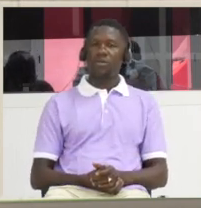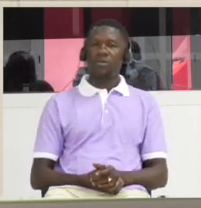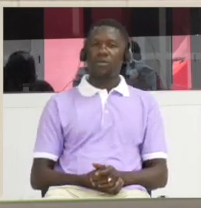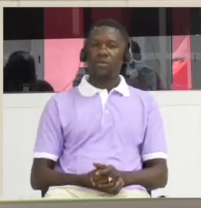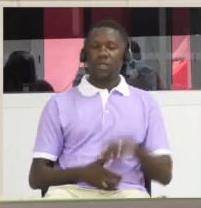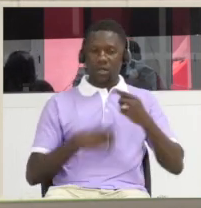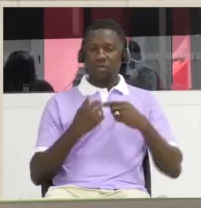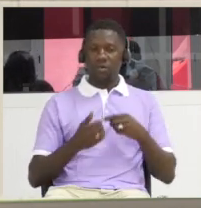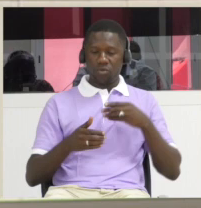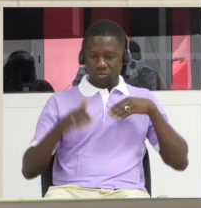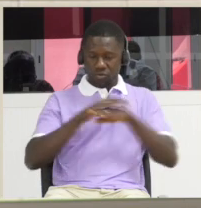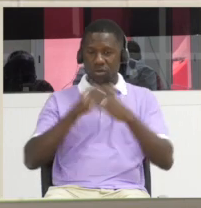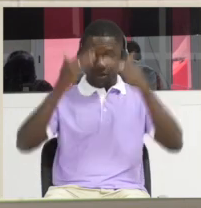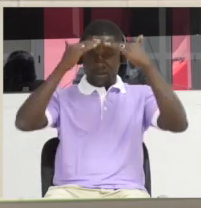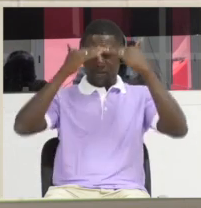in a van.